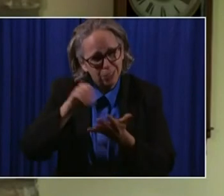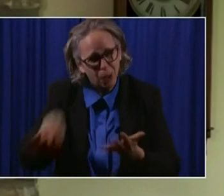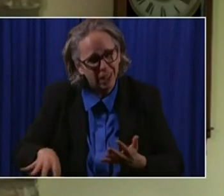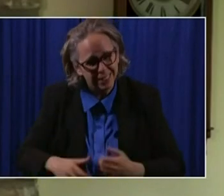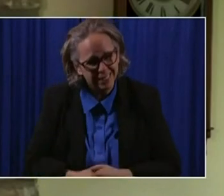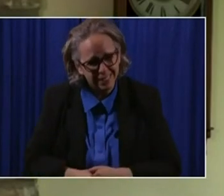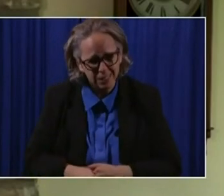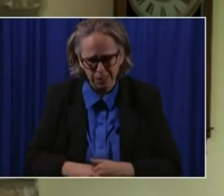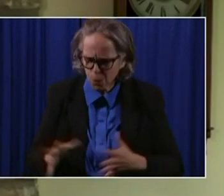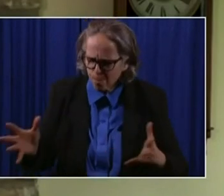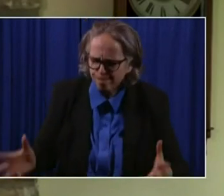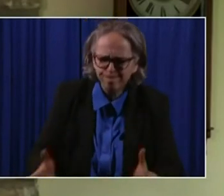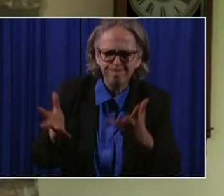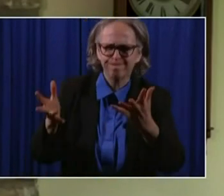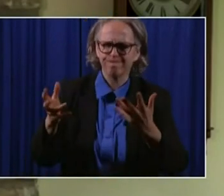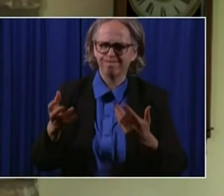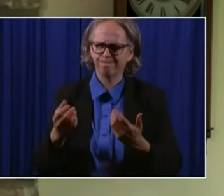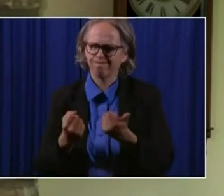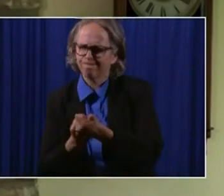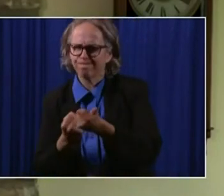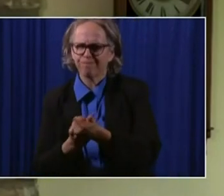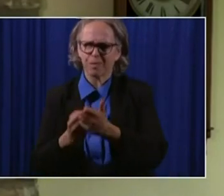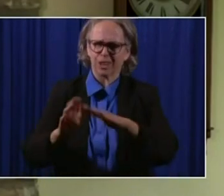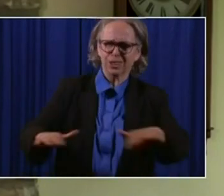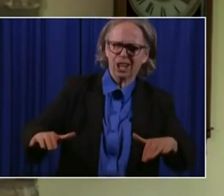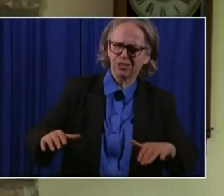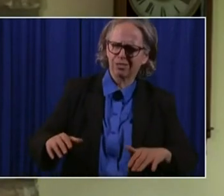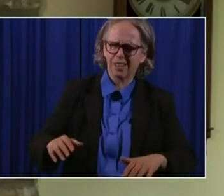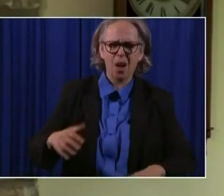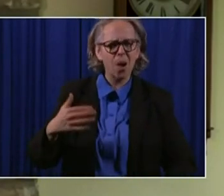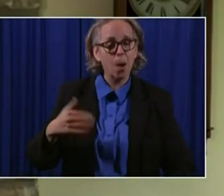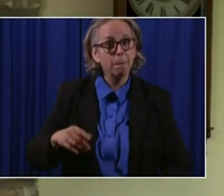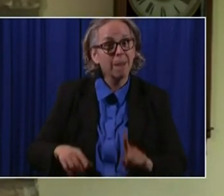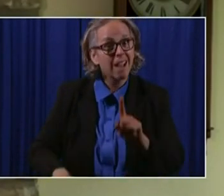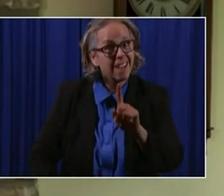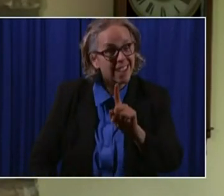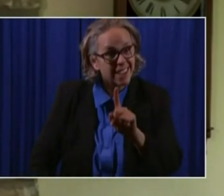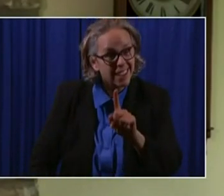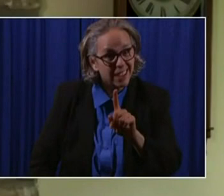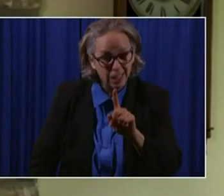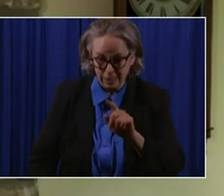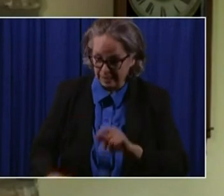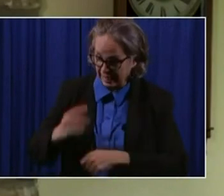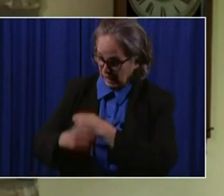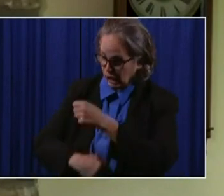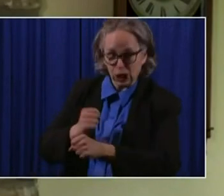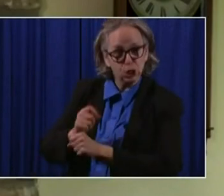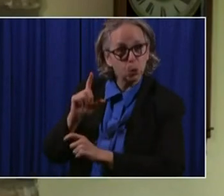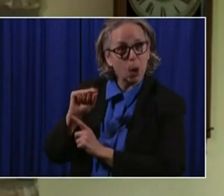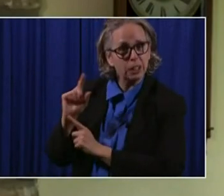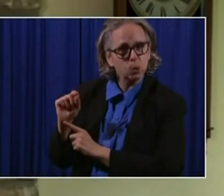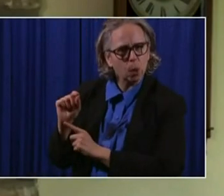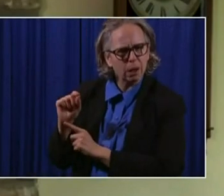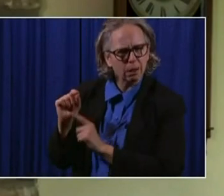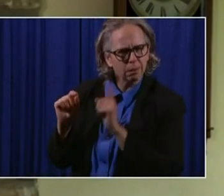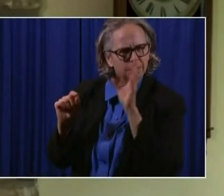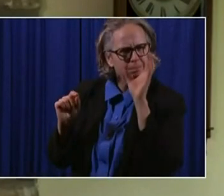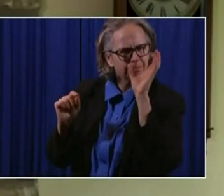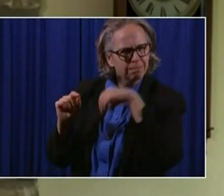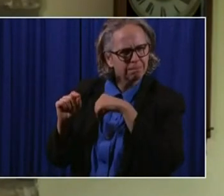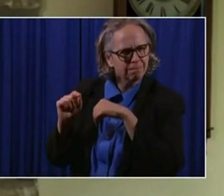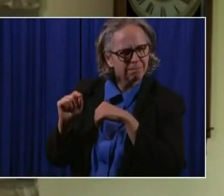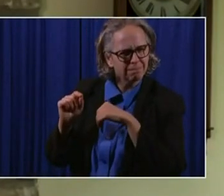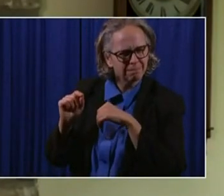very, very much for that. But this year, it's going to take more. It's going